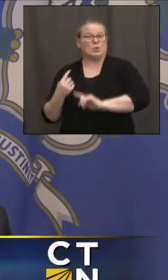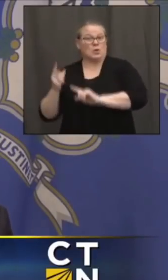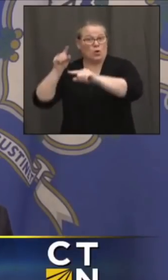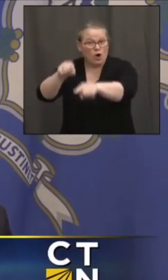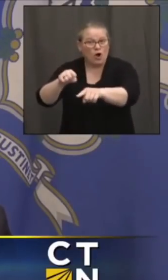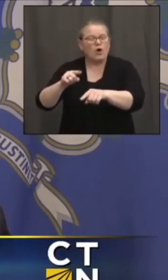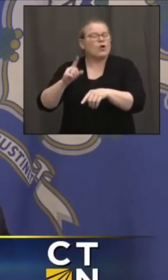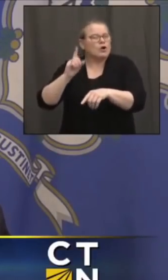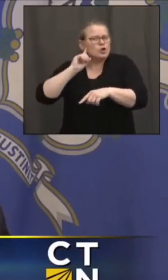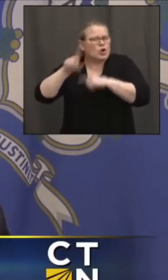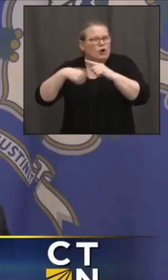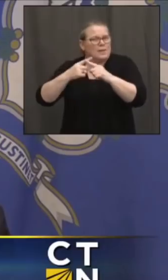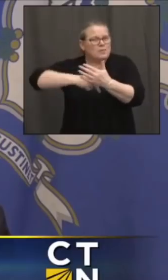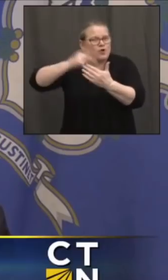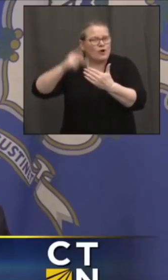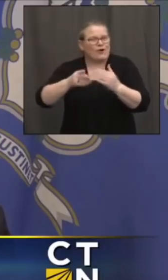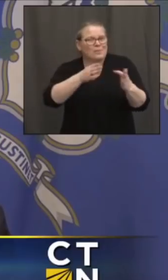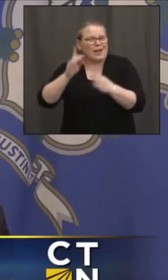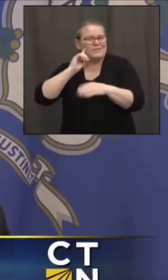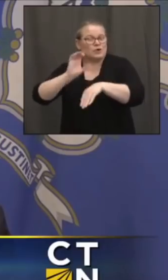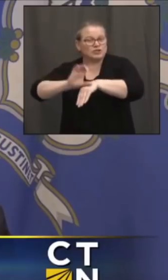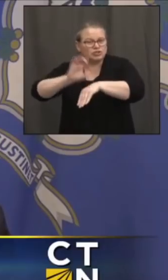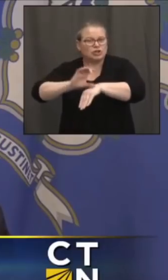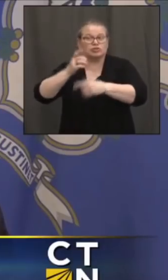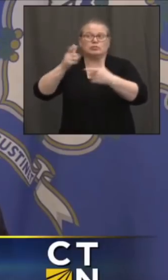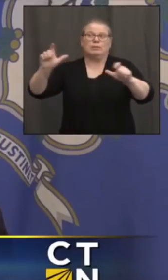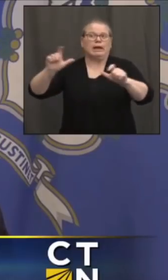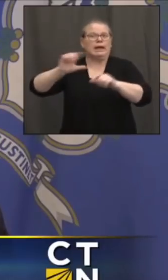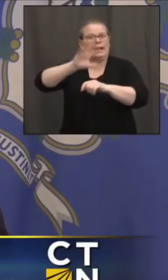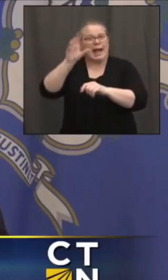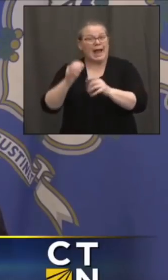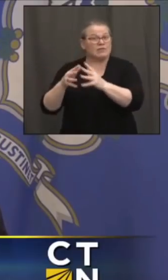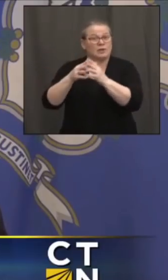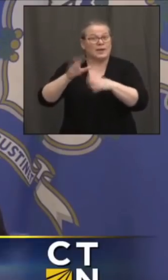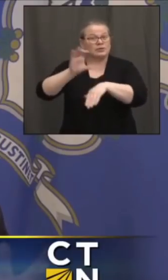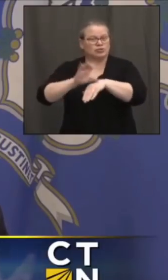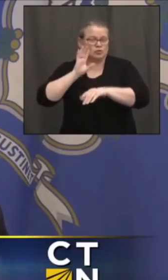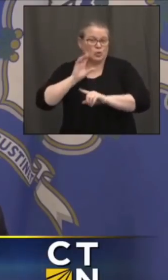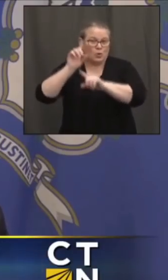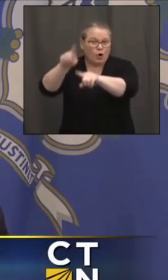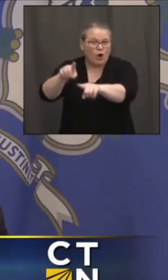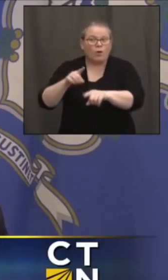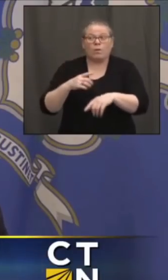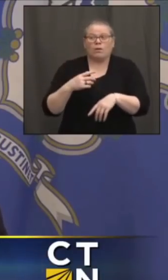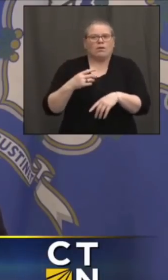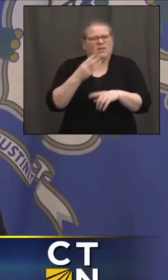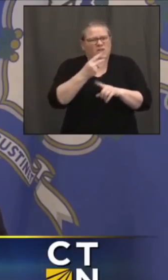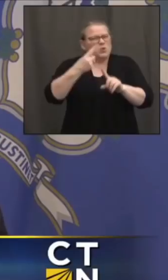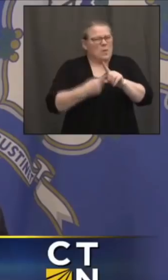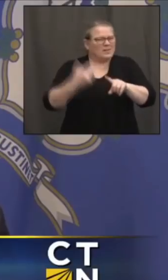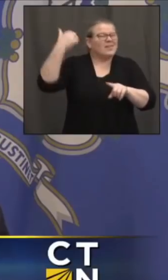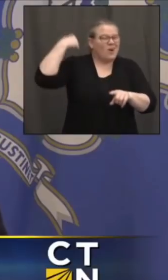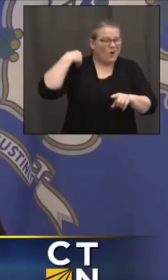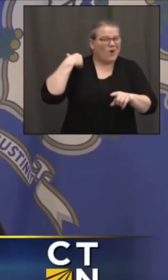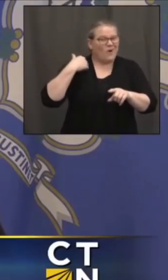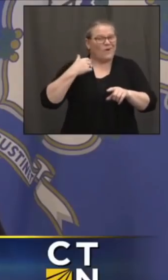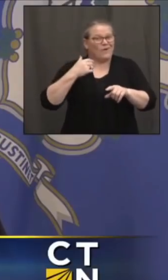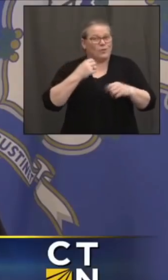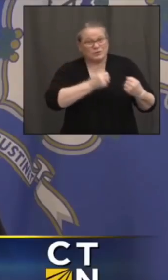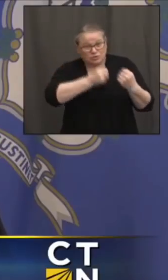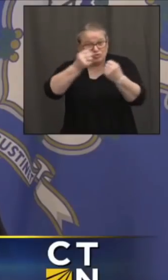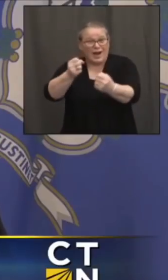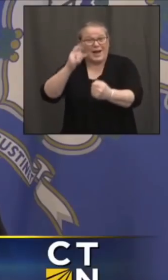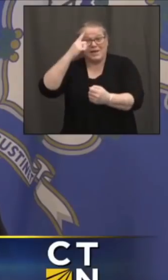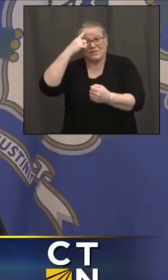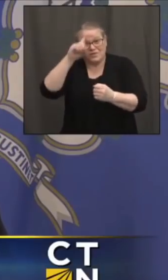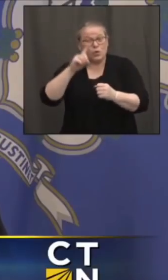A few months ago we would bring the testing van there. Now we're bringing the vaccination van maybe the minister gives people a heads up at the end of the